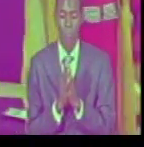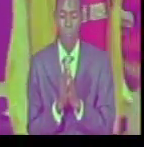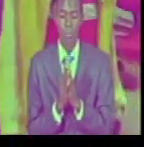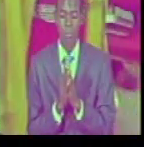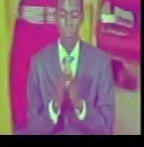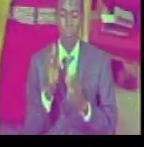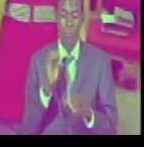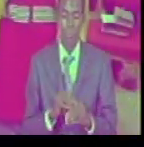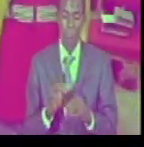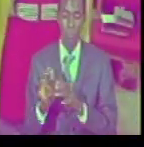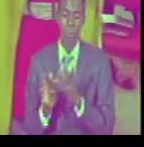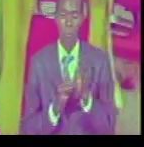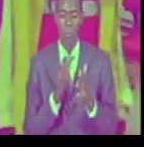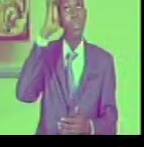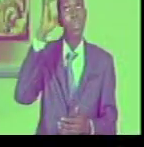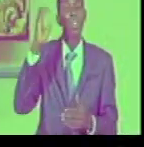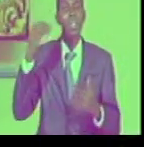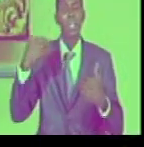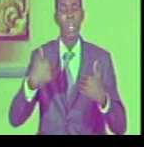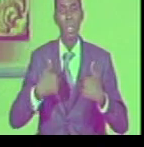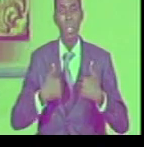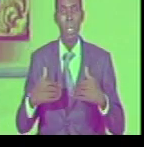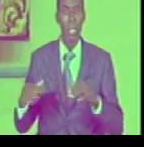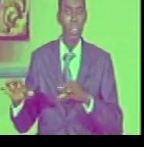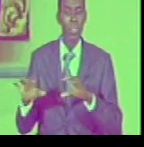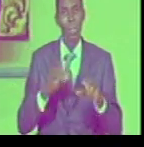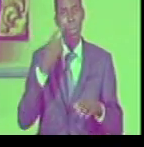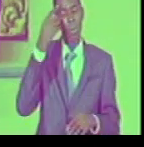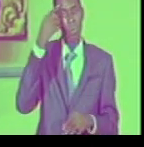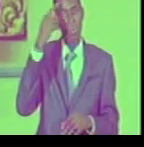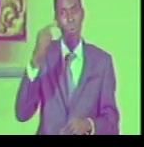In Jesus' name we pray.